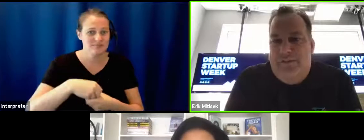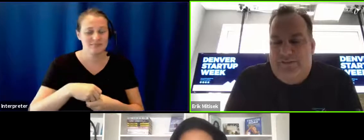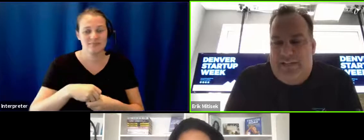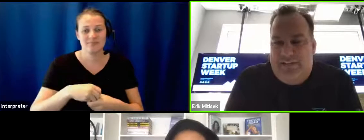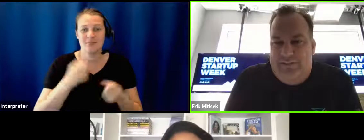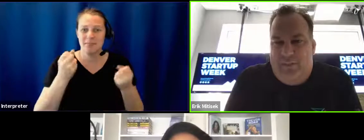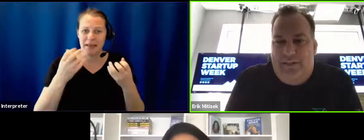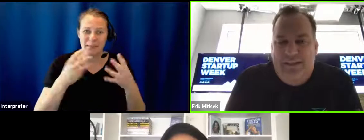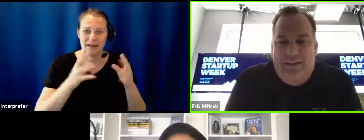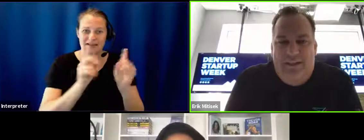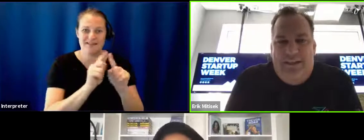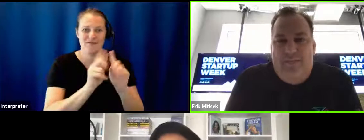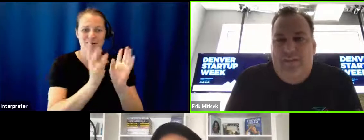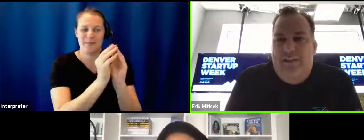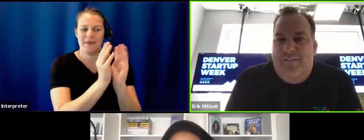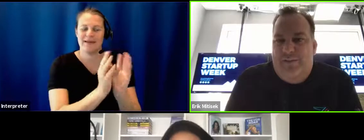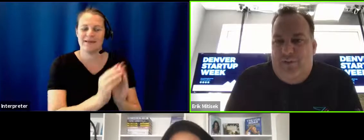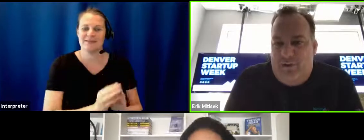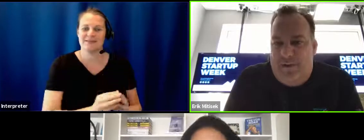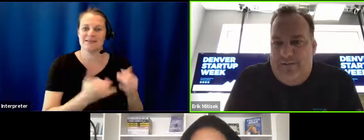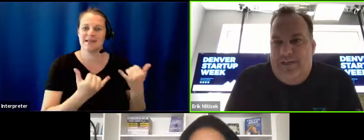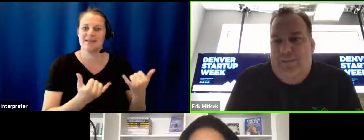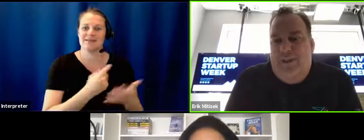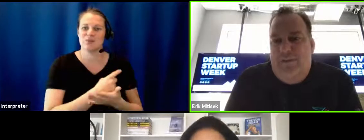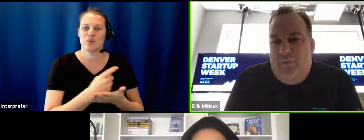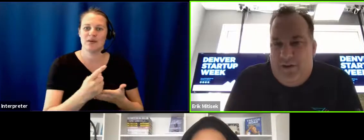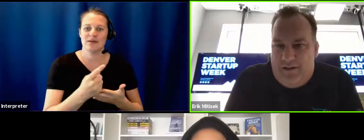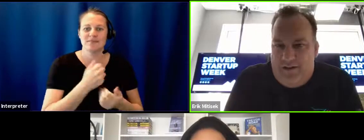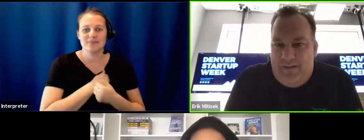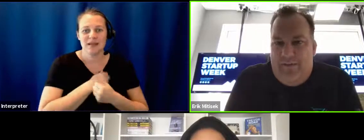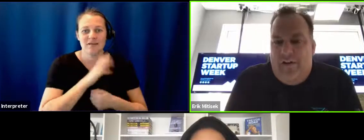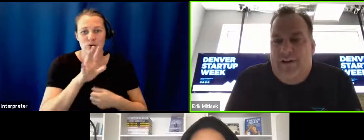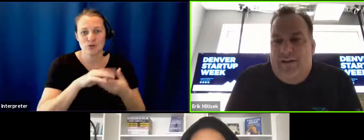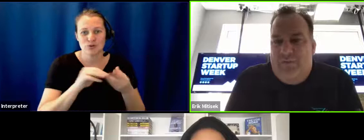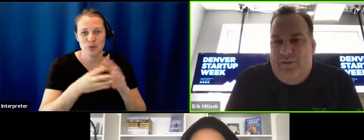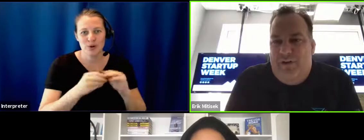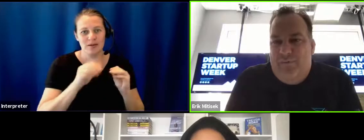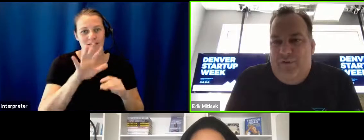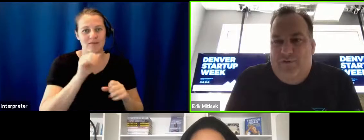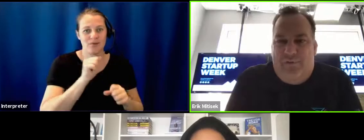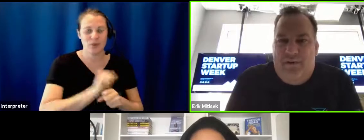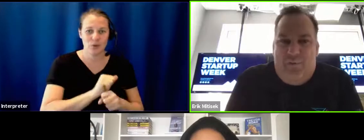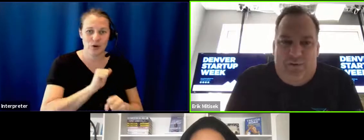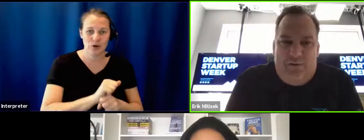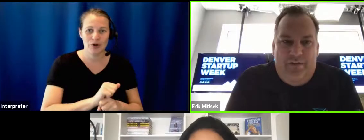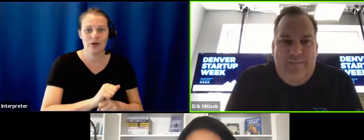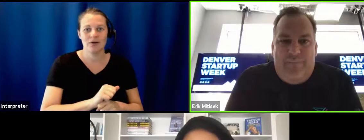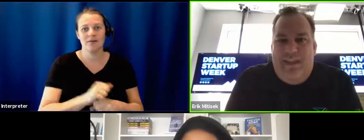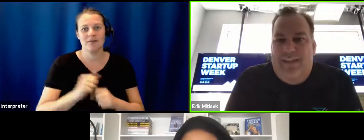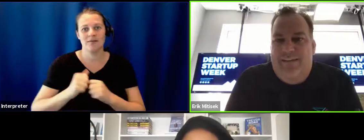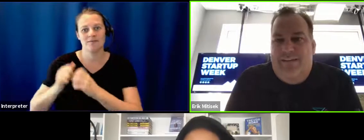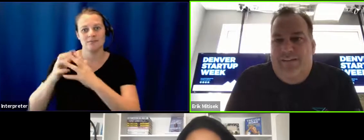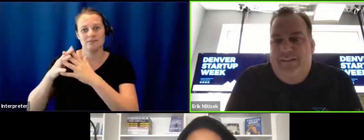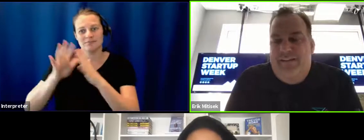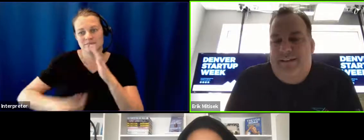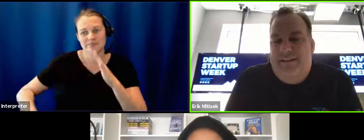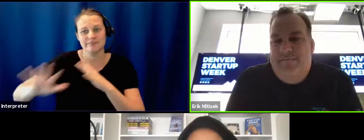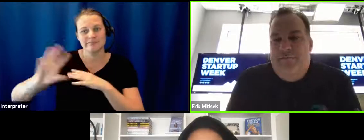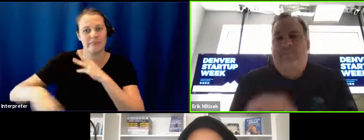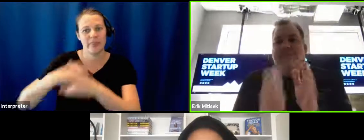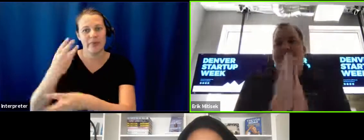in a multitude of sessions this week. We love your story. We love your work. We love your heart for entrepreneurs around the world. And